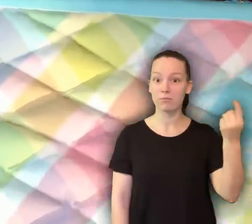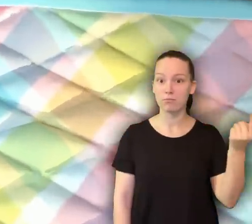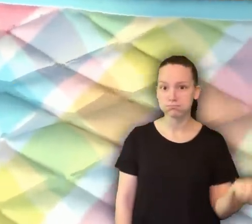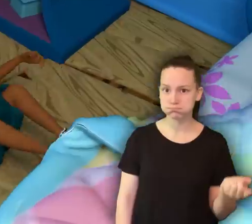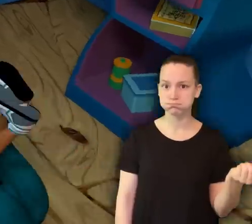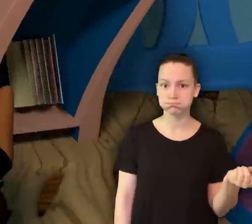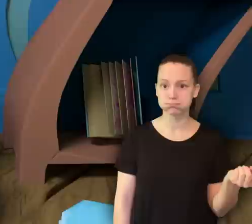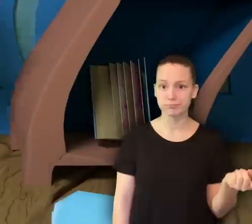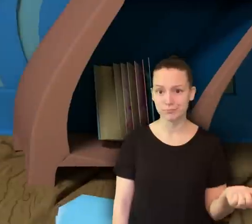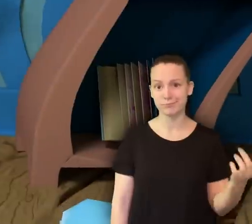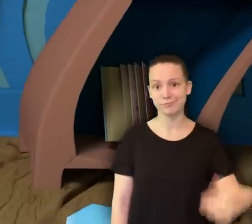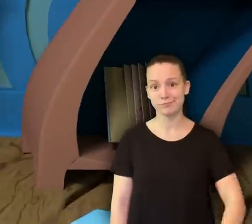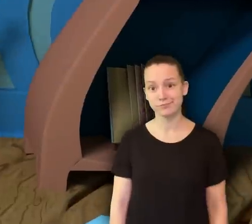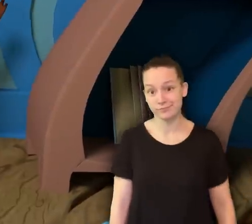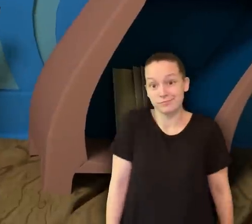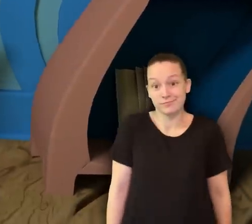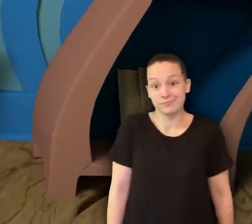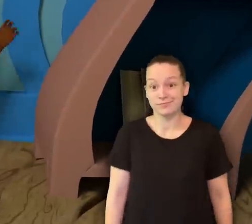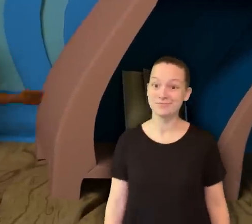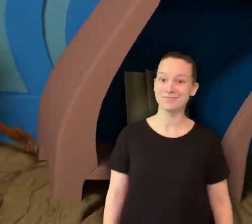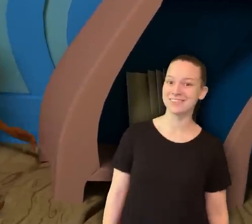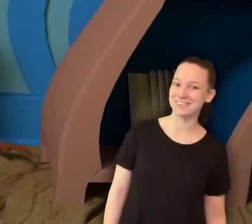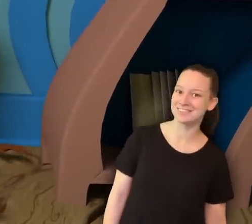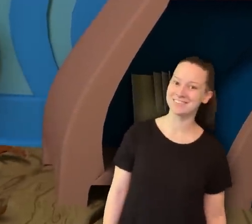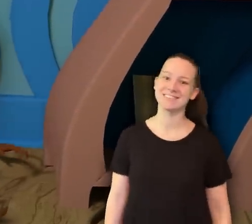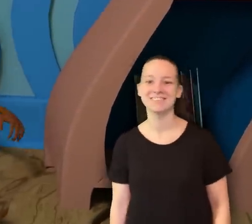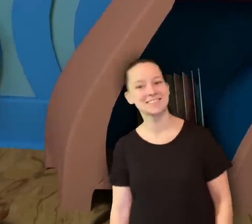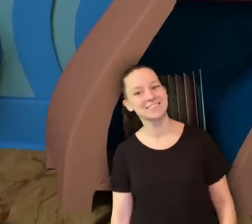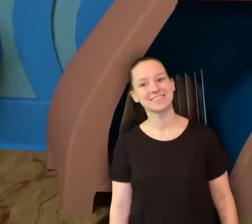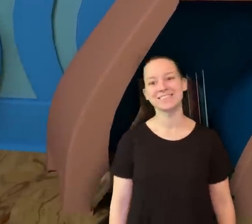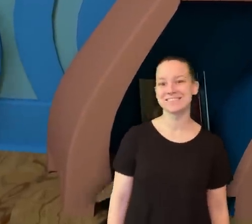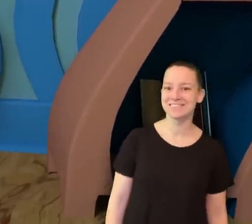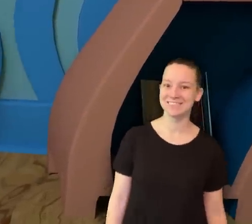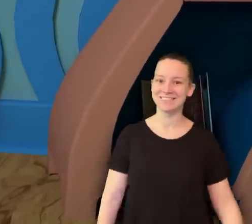and one fell out foreign